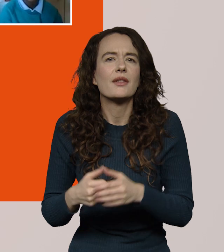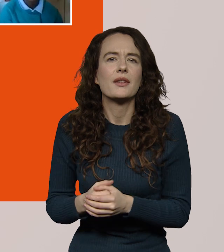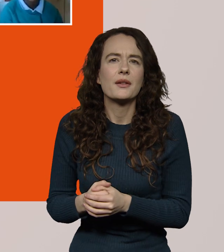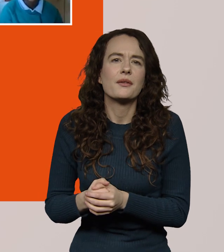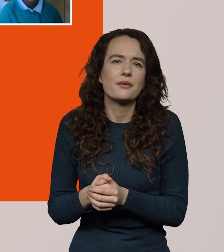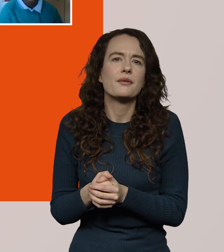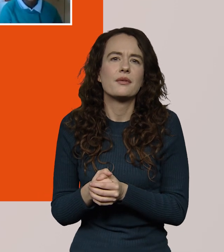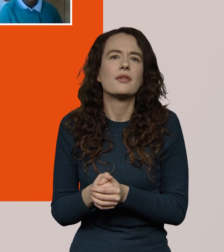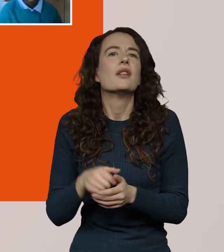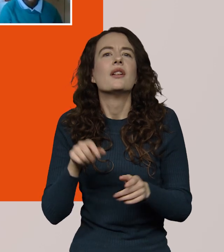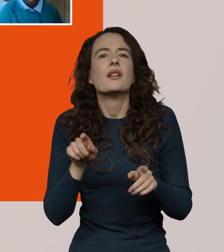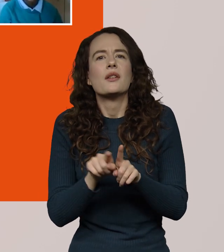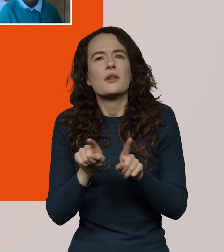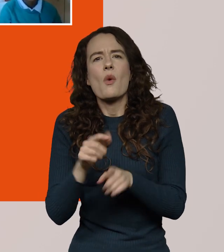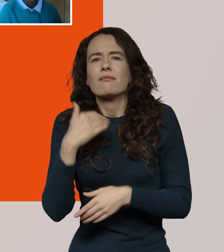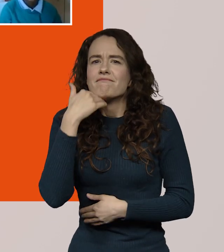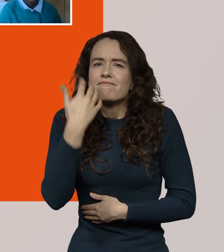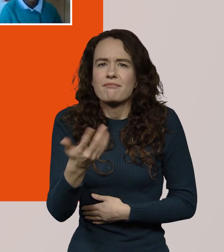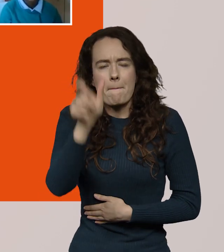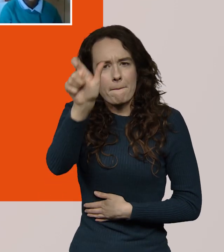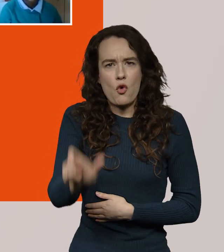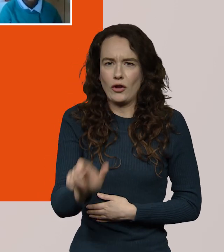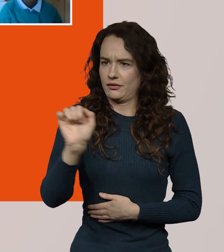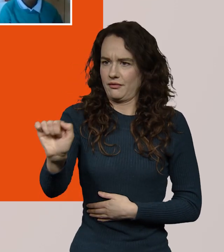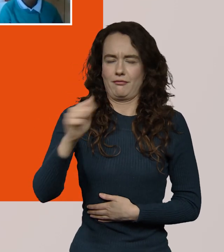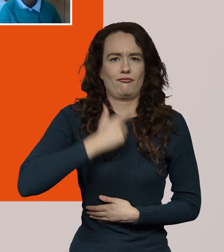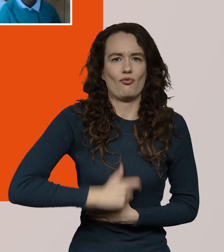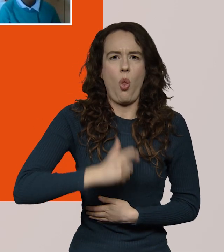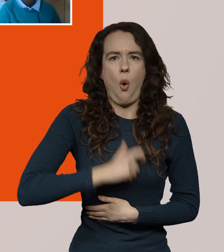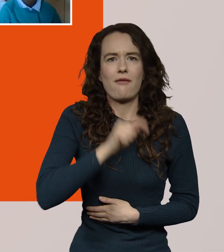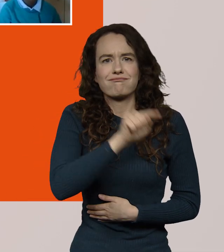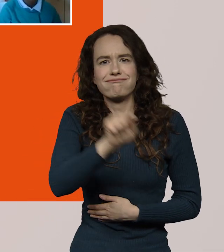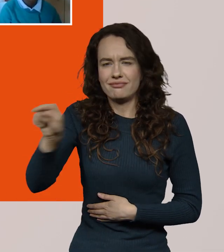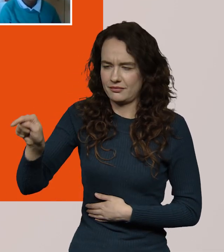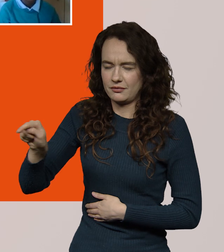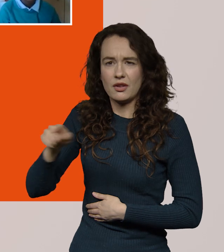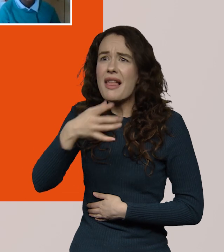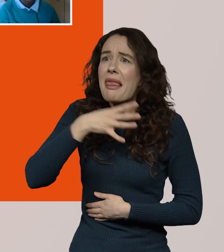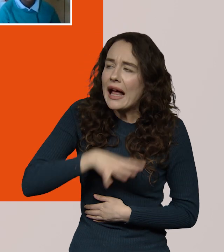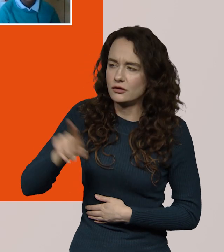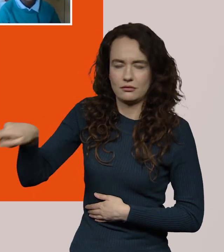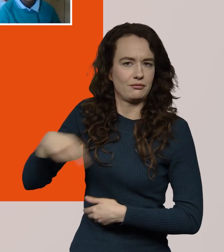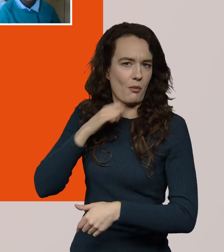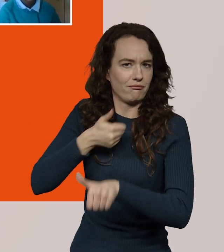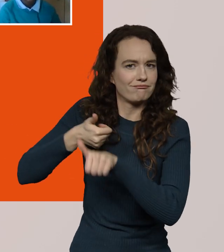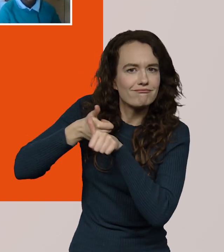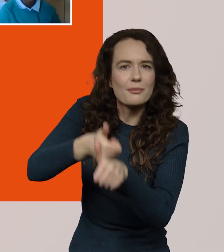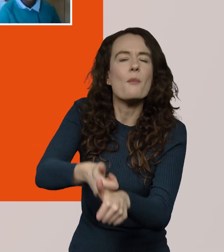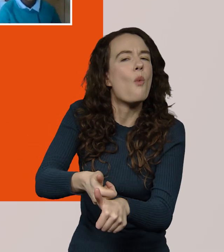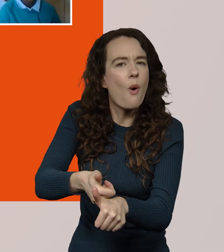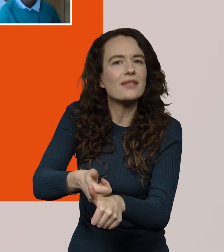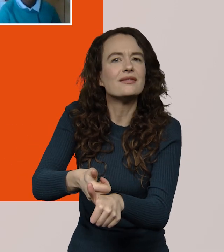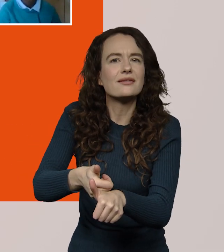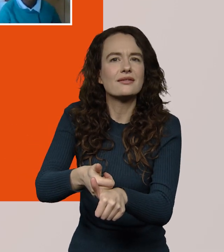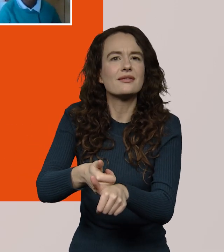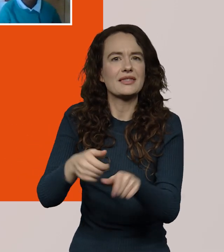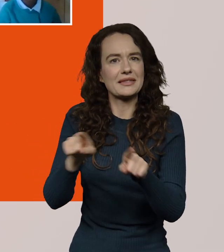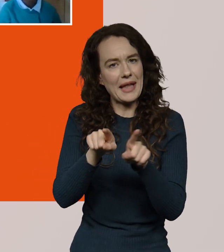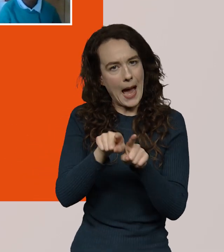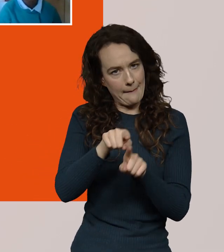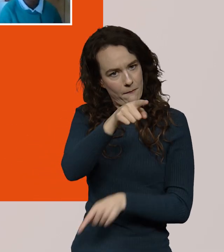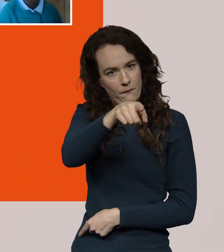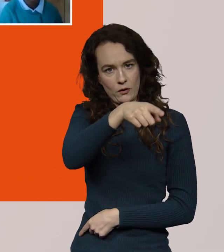wonder about Oti, if you were to draw your support balloon, who's really key? Who would definitely be in there for you?